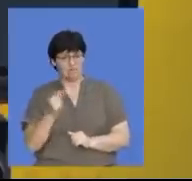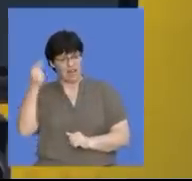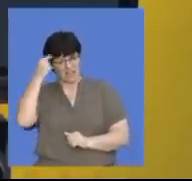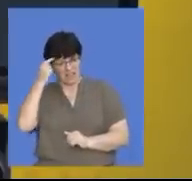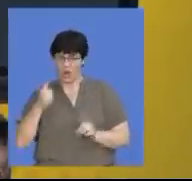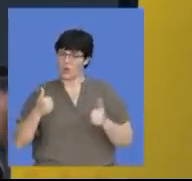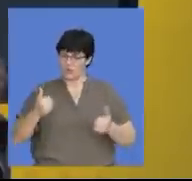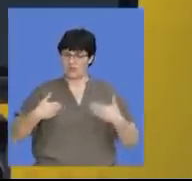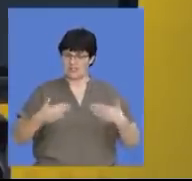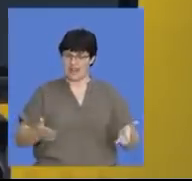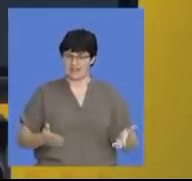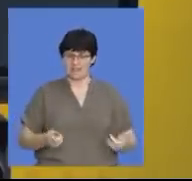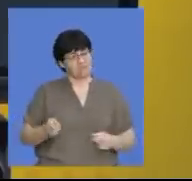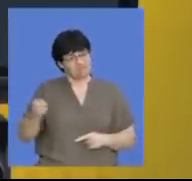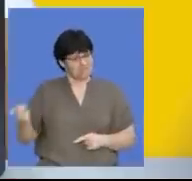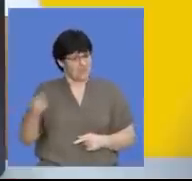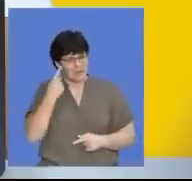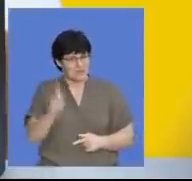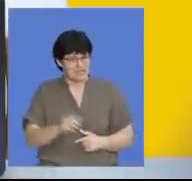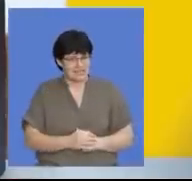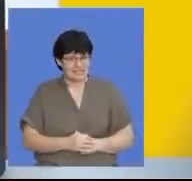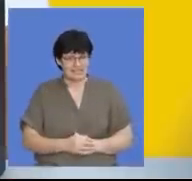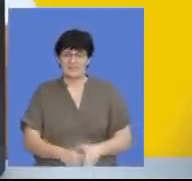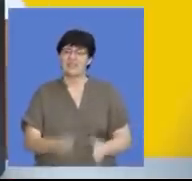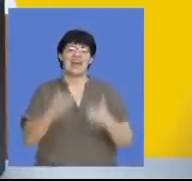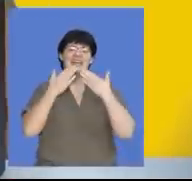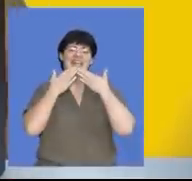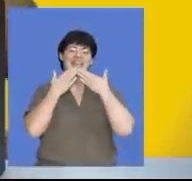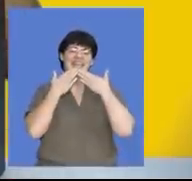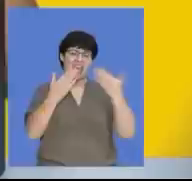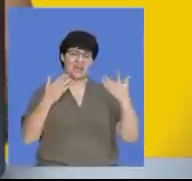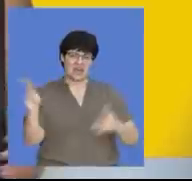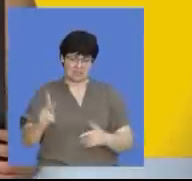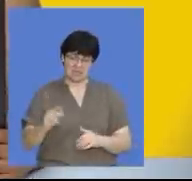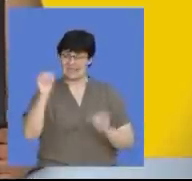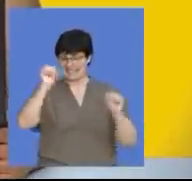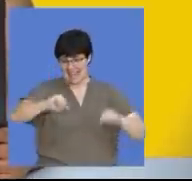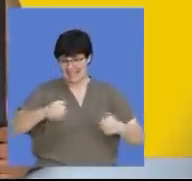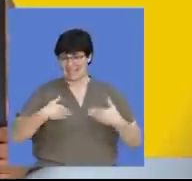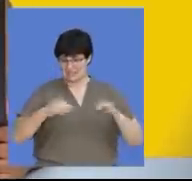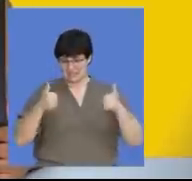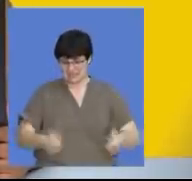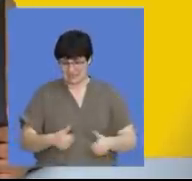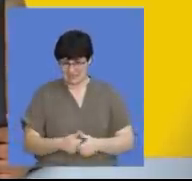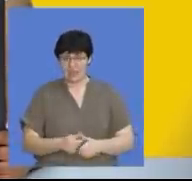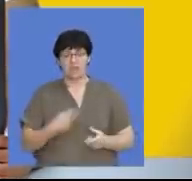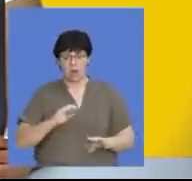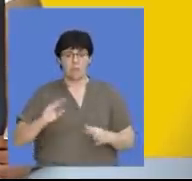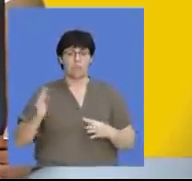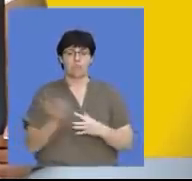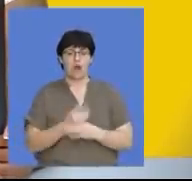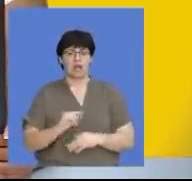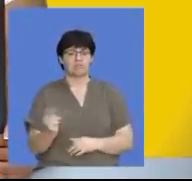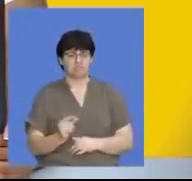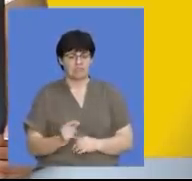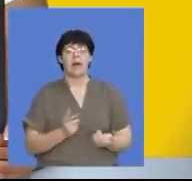off to a good start. How about you? Thank you, Cameron. Yes, we are. Guys, we are going to take a quick break, but please don't go